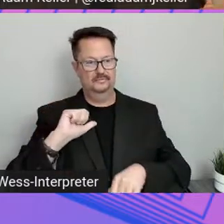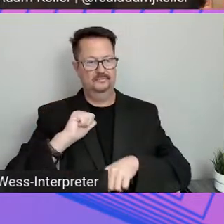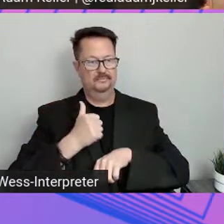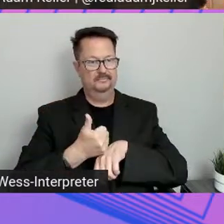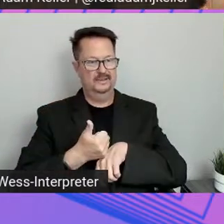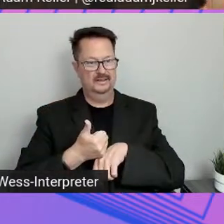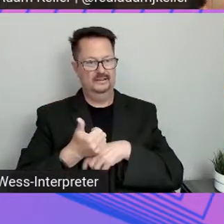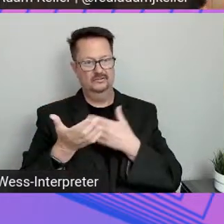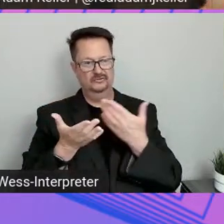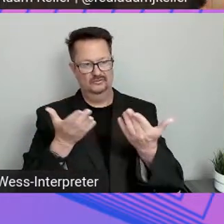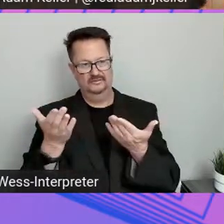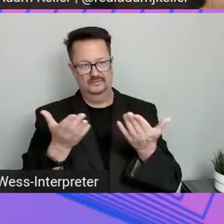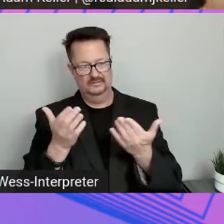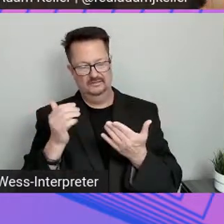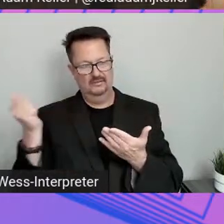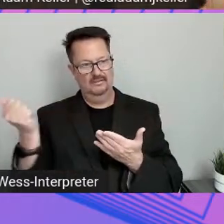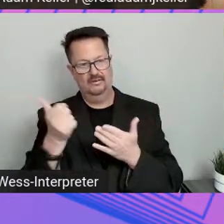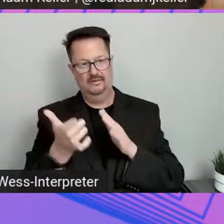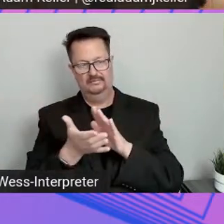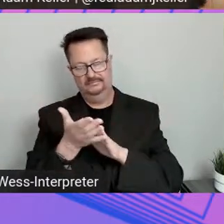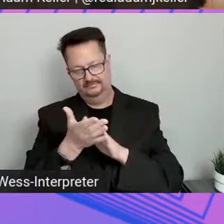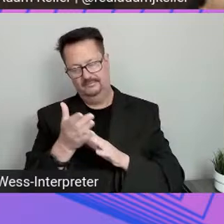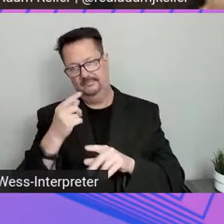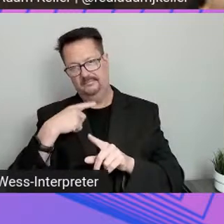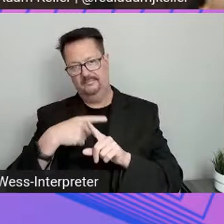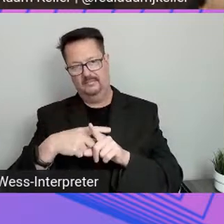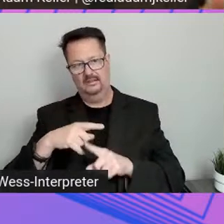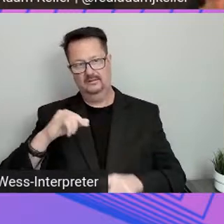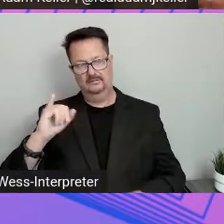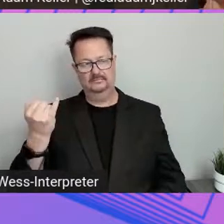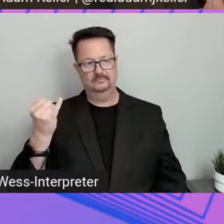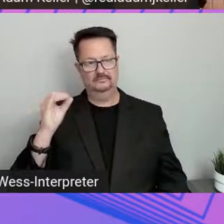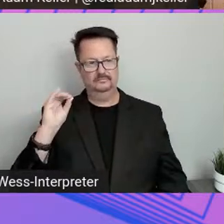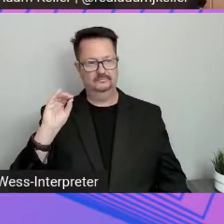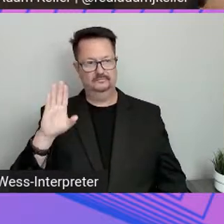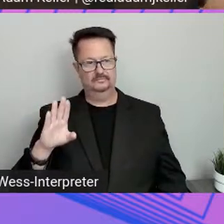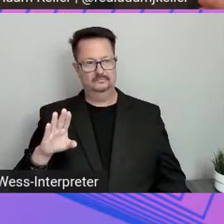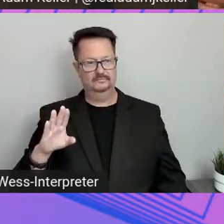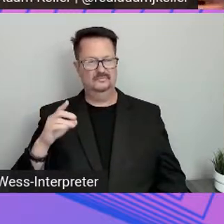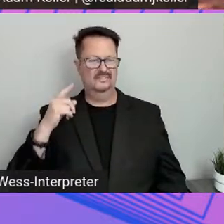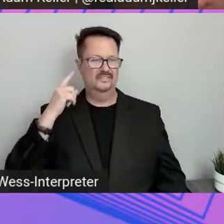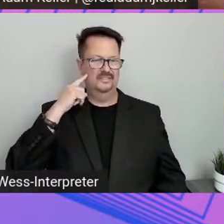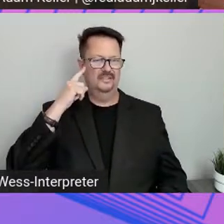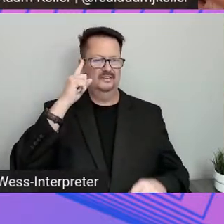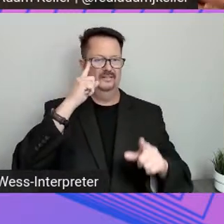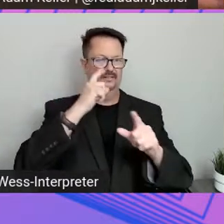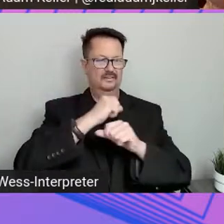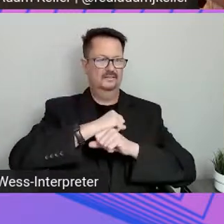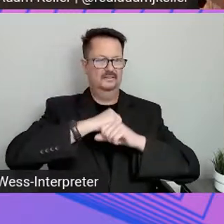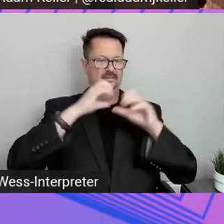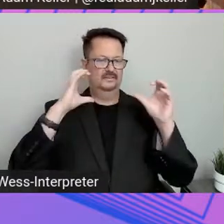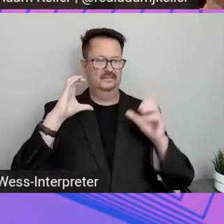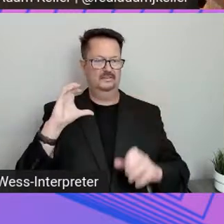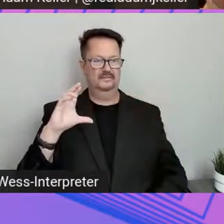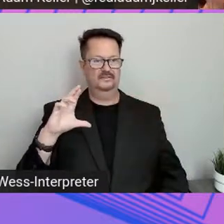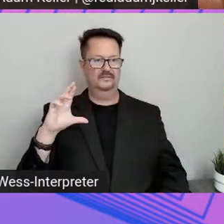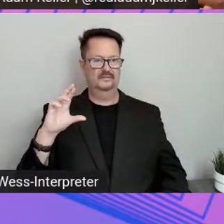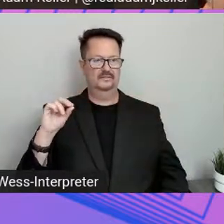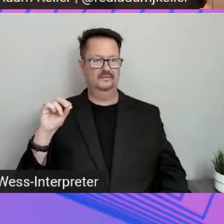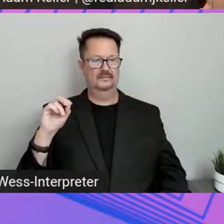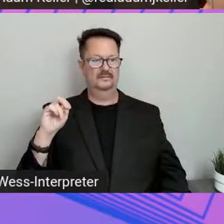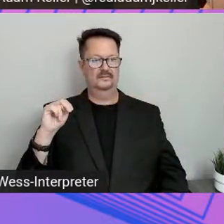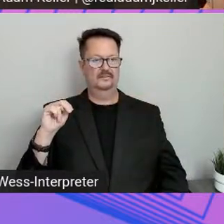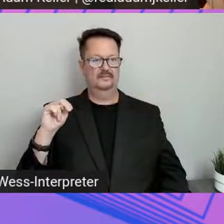your environments. And then jobs as well. And the jobs, think of like a cron, where Copilot actually has a